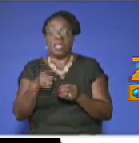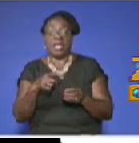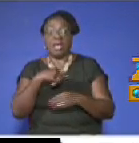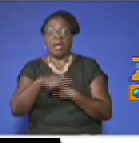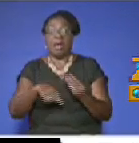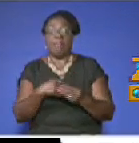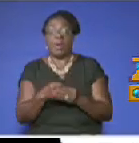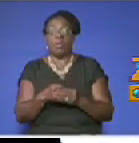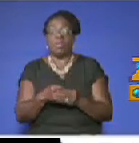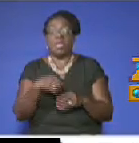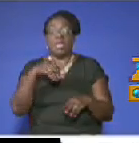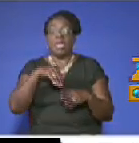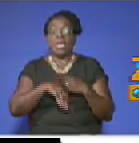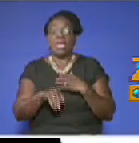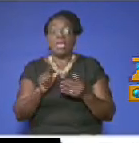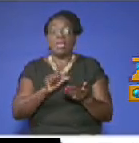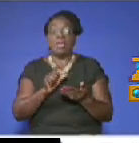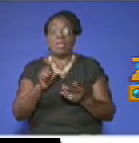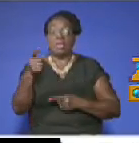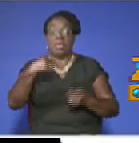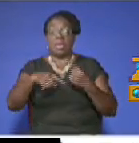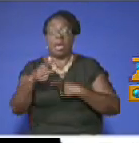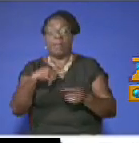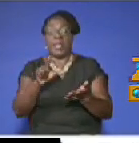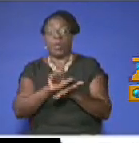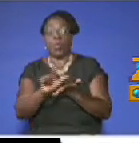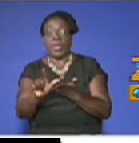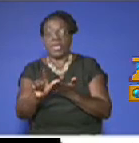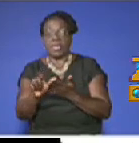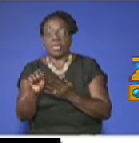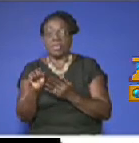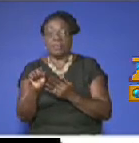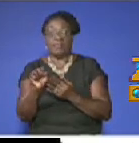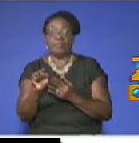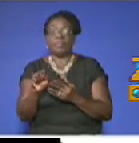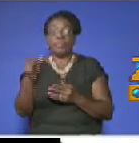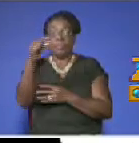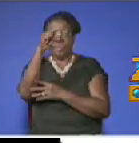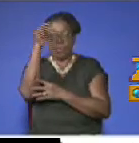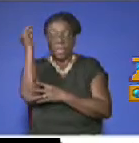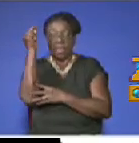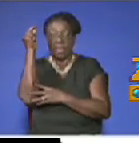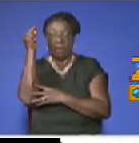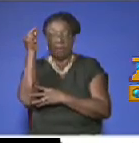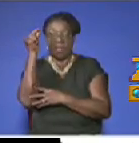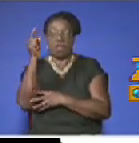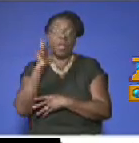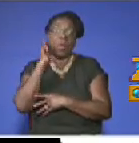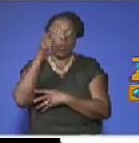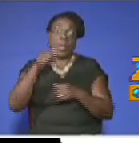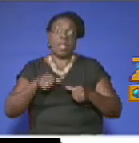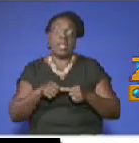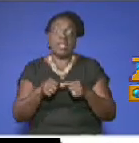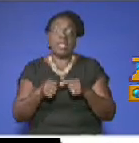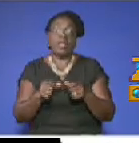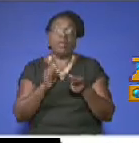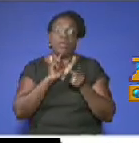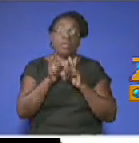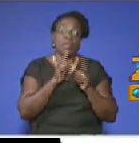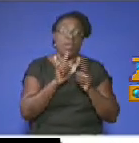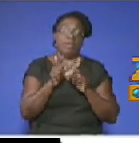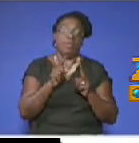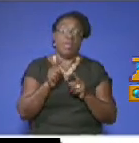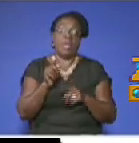about in weeks ahead. The government is continuing discussions with